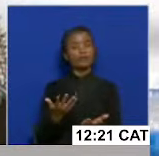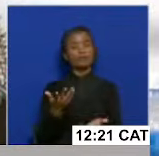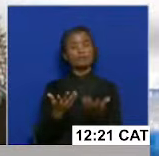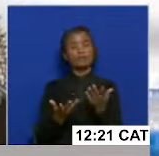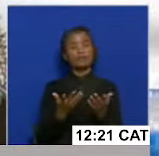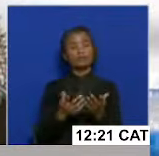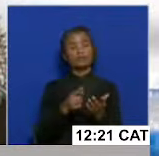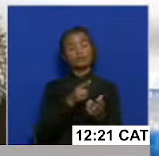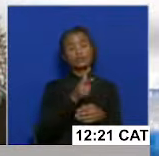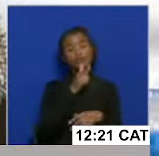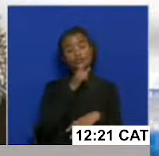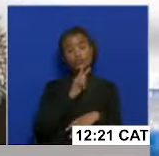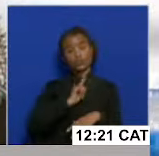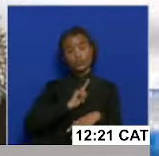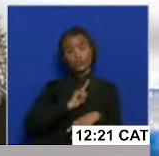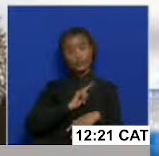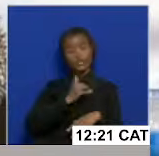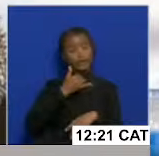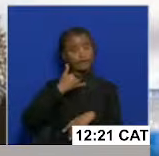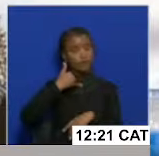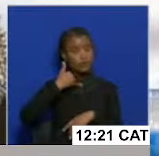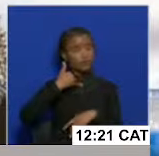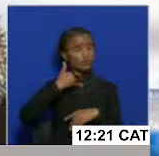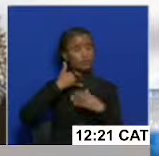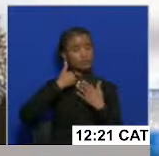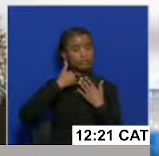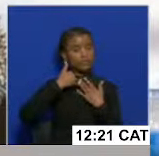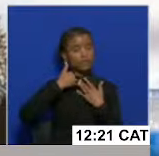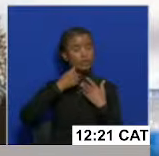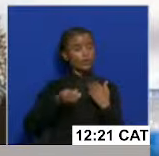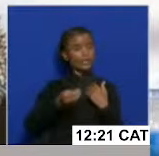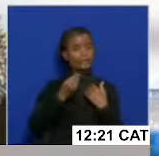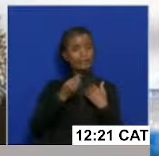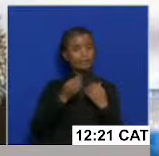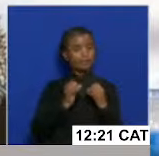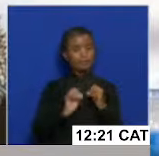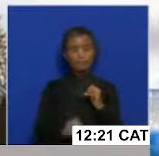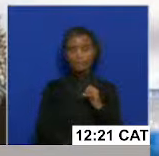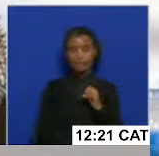call, not WhatsApp. No, then that is I fine. think